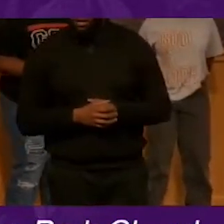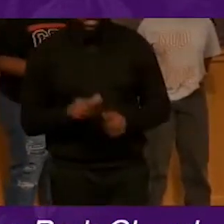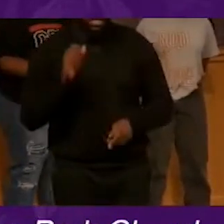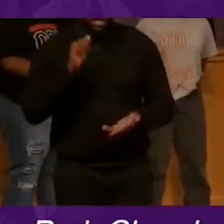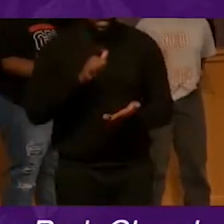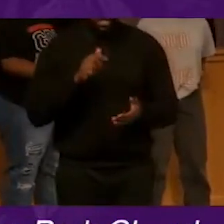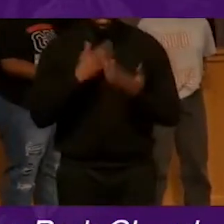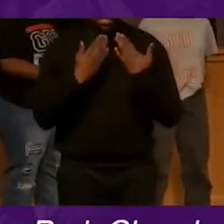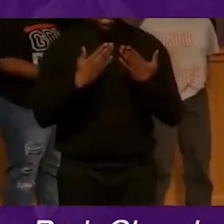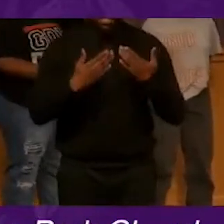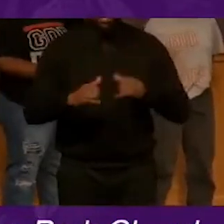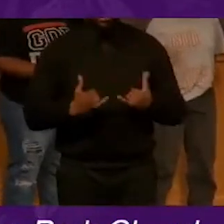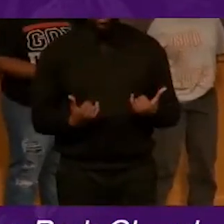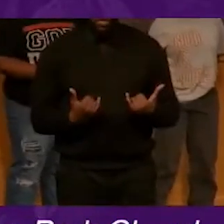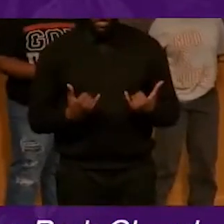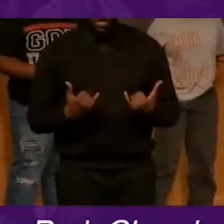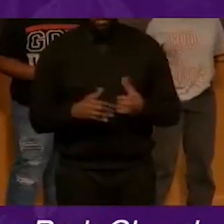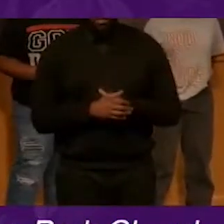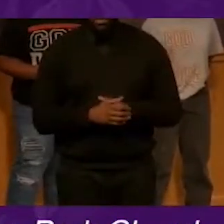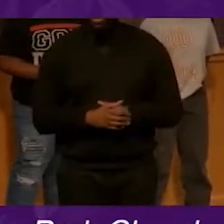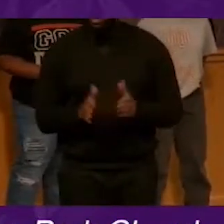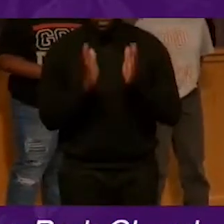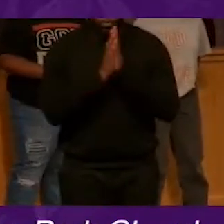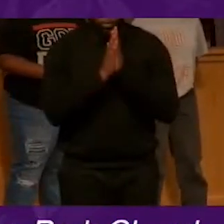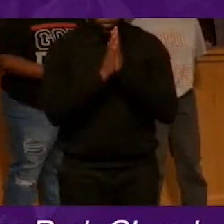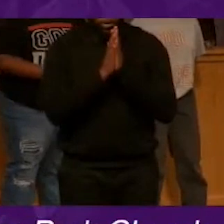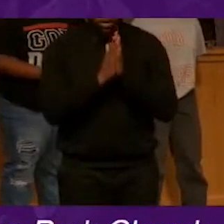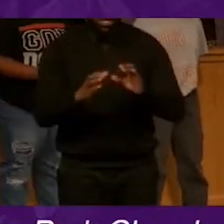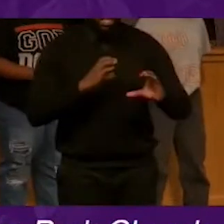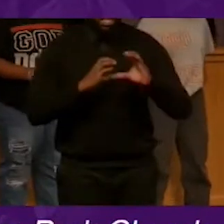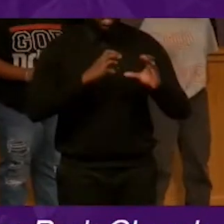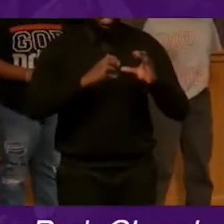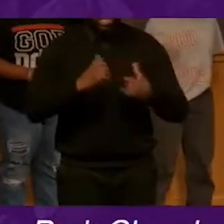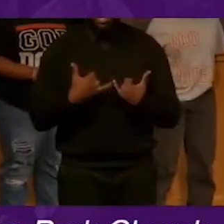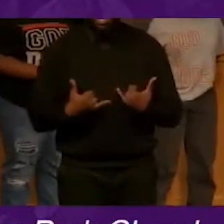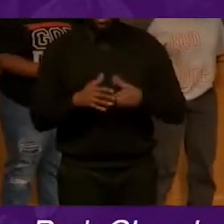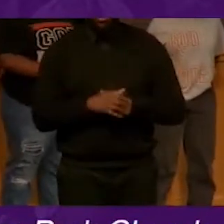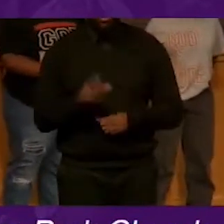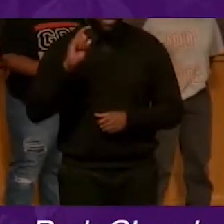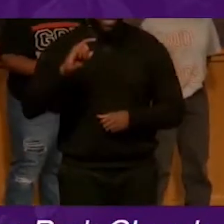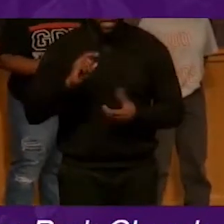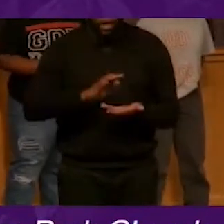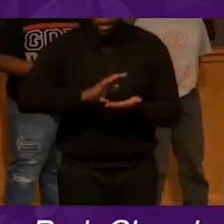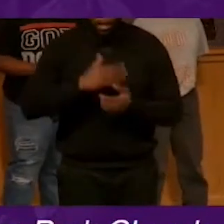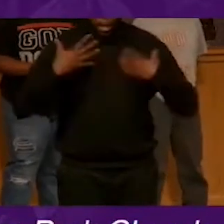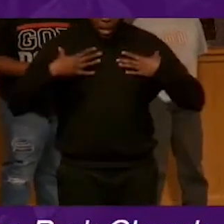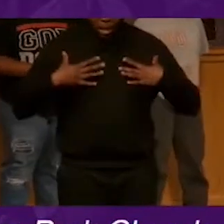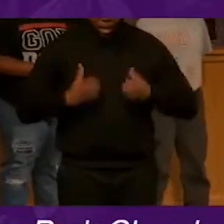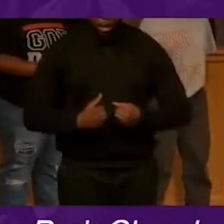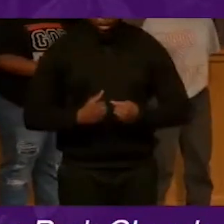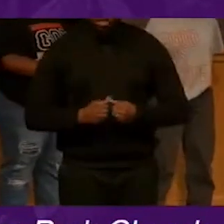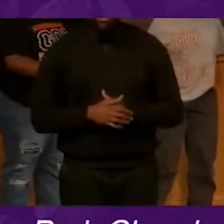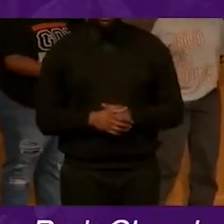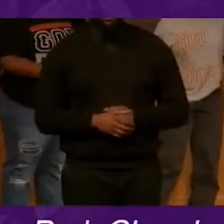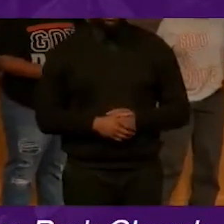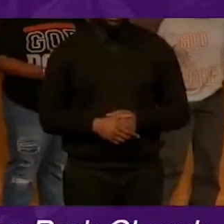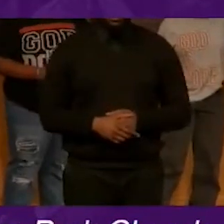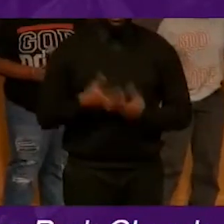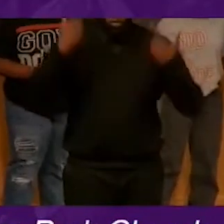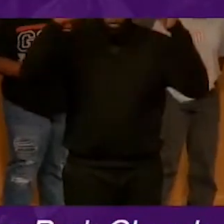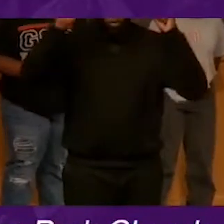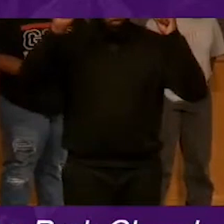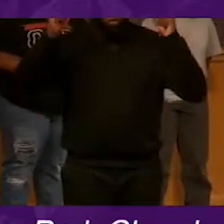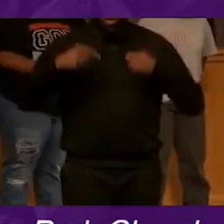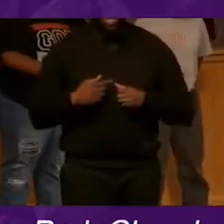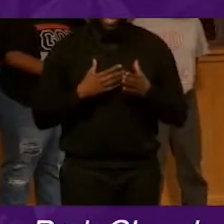even now for the prayer requests that are in the chat section. God, for those who need healing, you're the great physician. And God, for